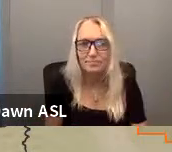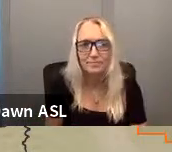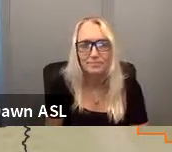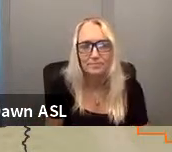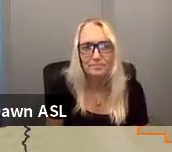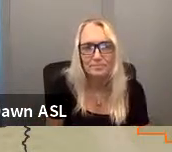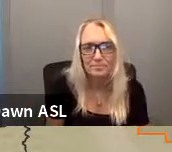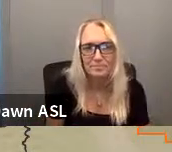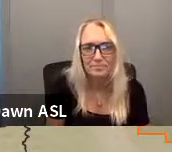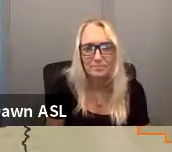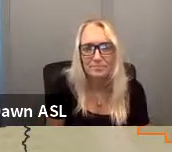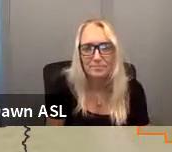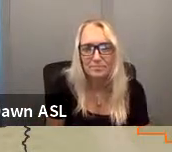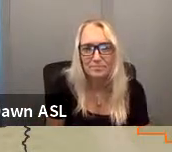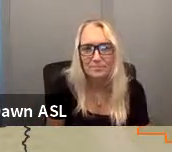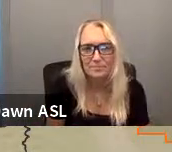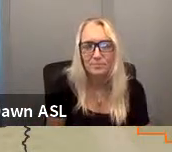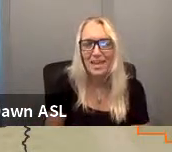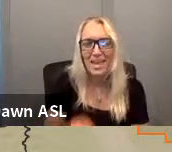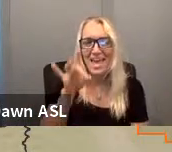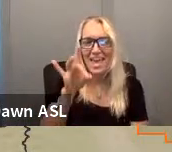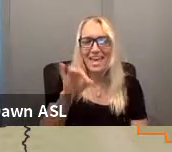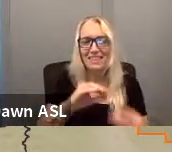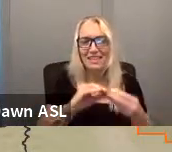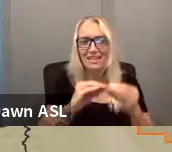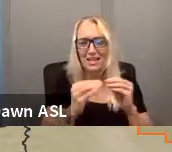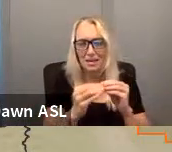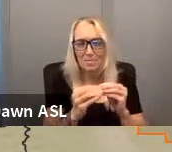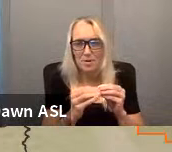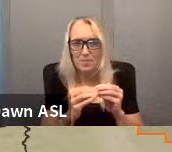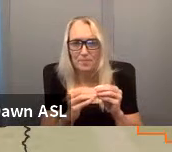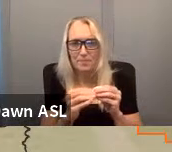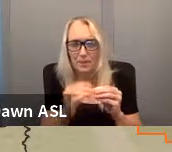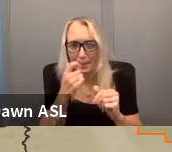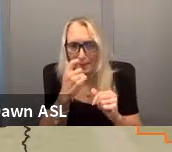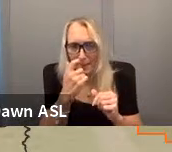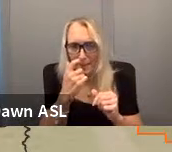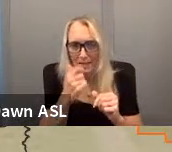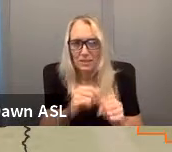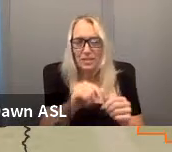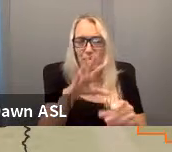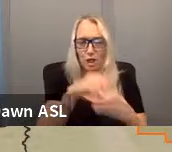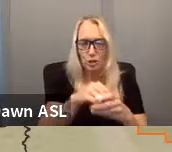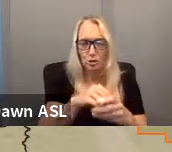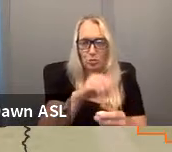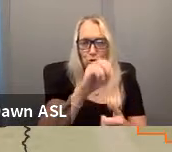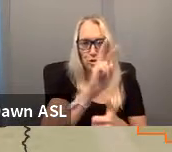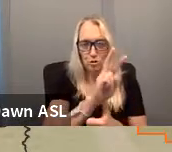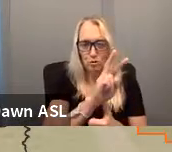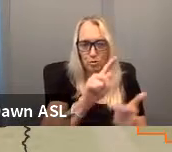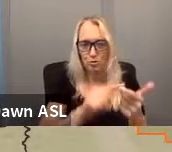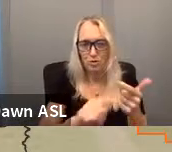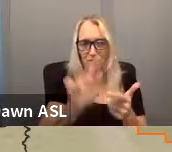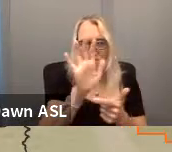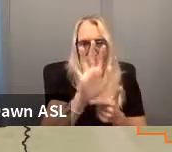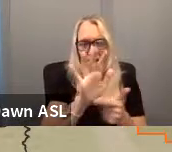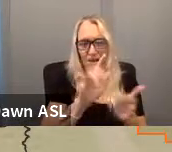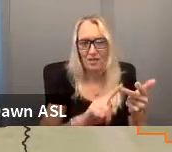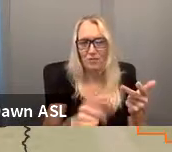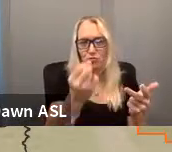The 8th congressional district includes parts of legislative districts 2, 5,